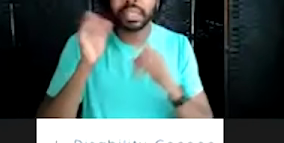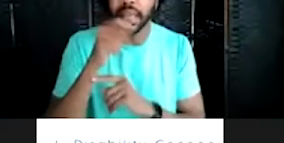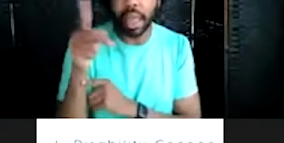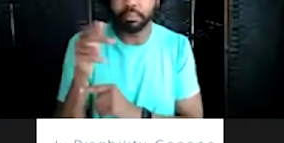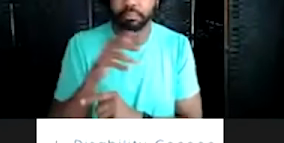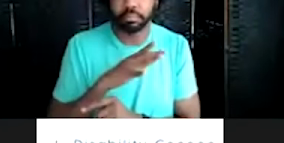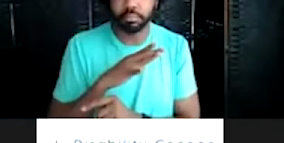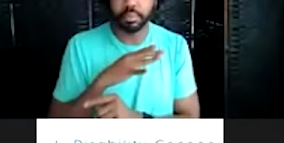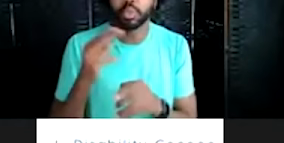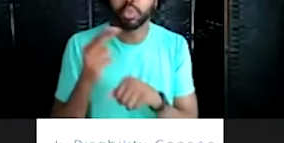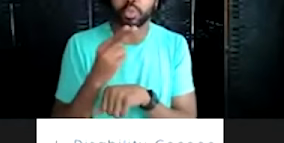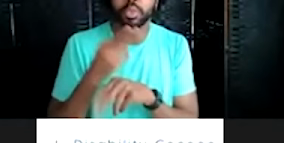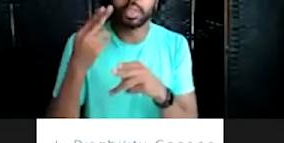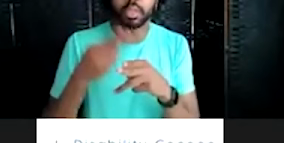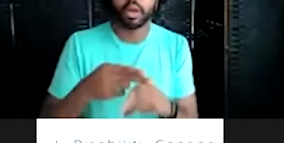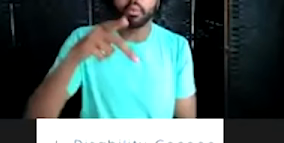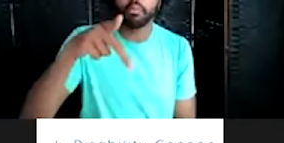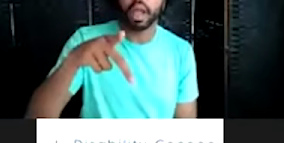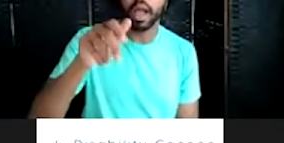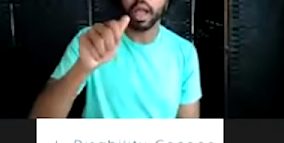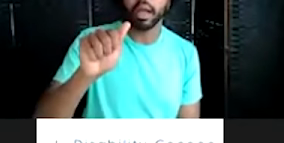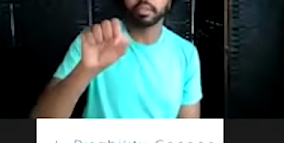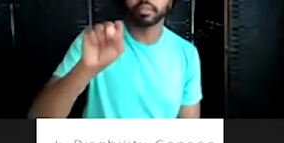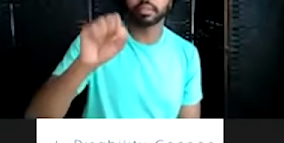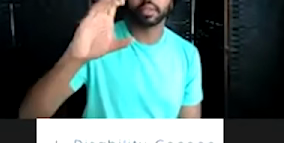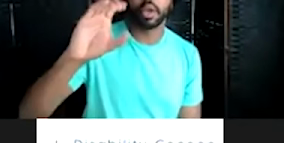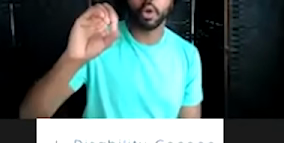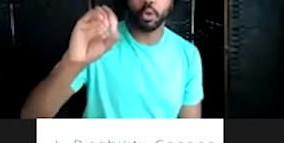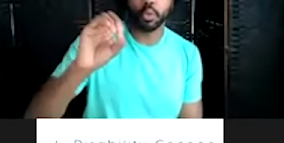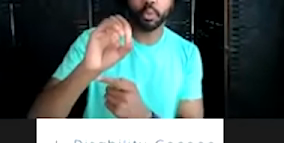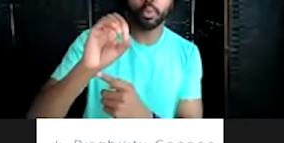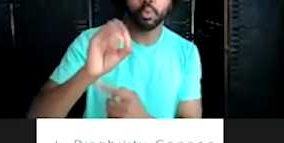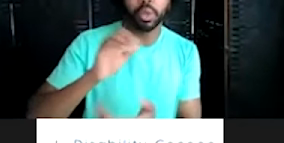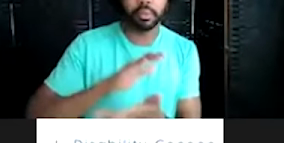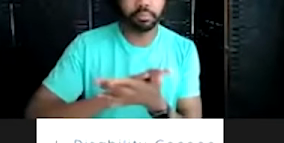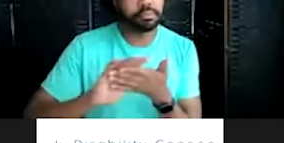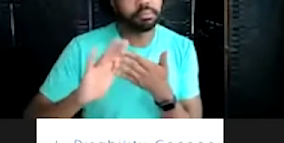POSCO, POSCO. I'm just going to open that real quick.